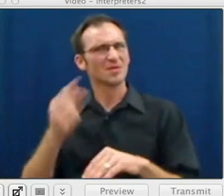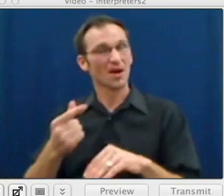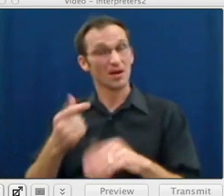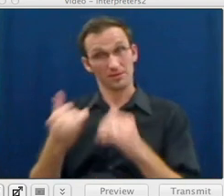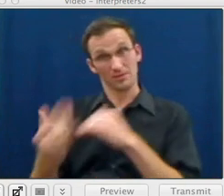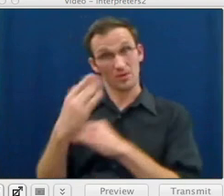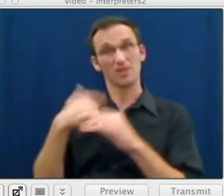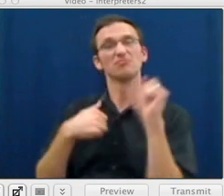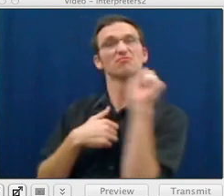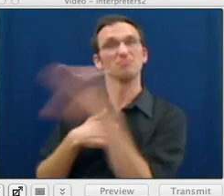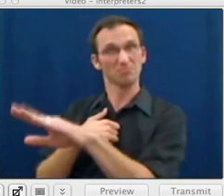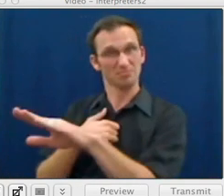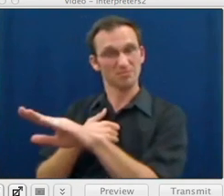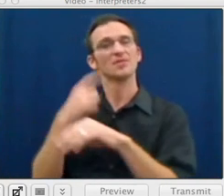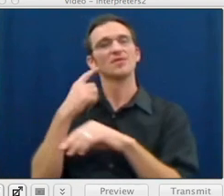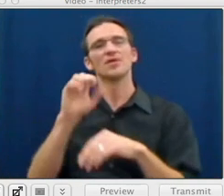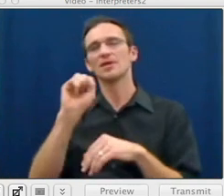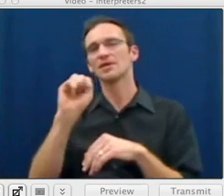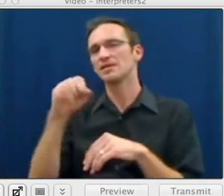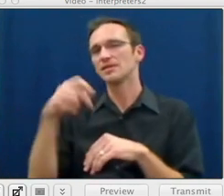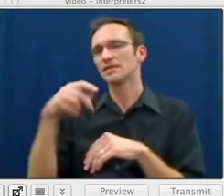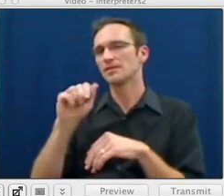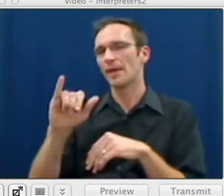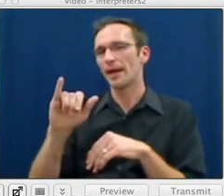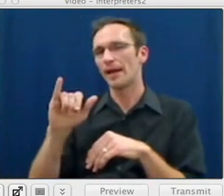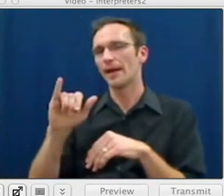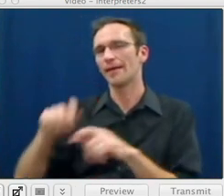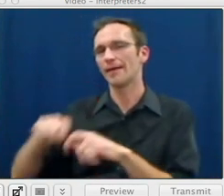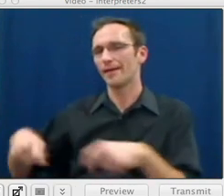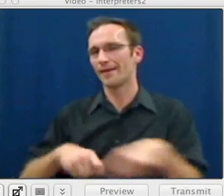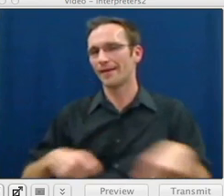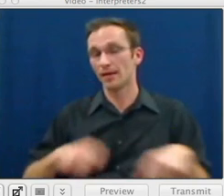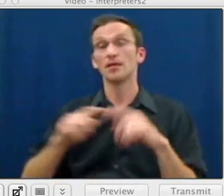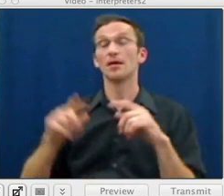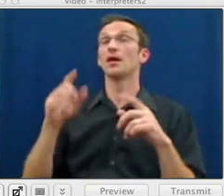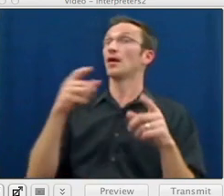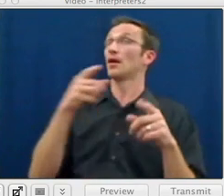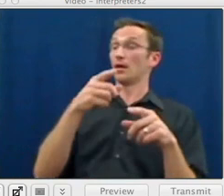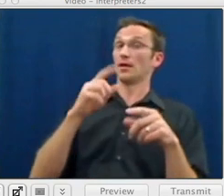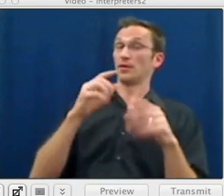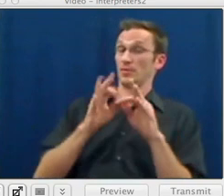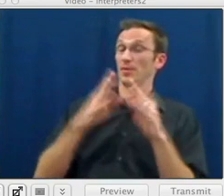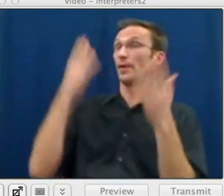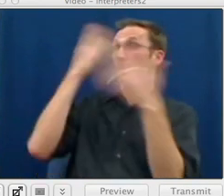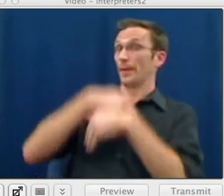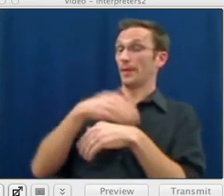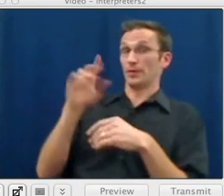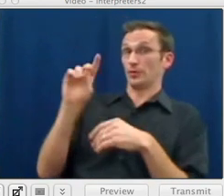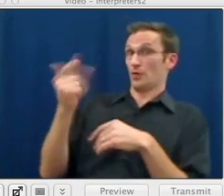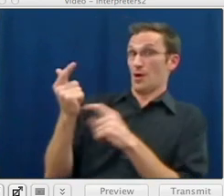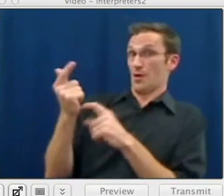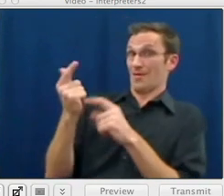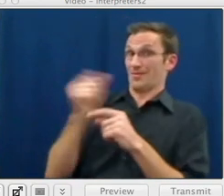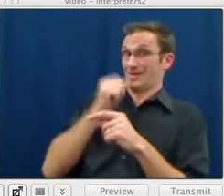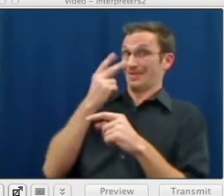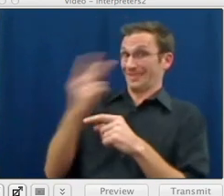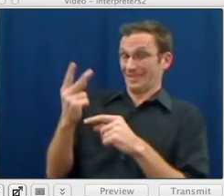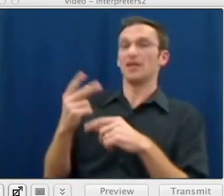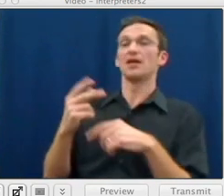But the interpreter misses the finger-spelled word dog and voices, I'm thinking about getting my tubes